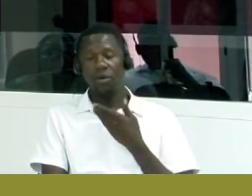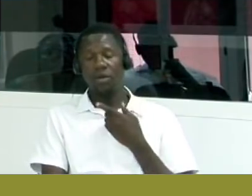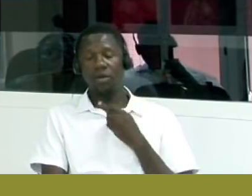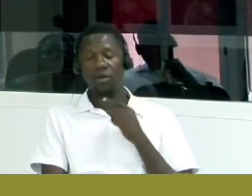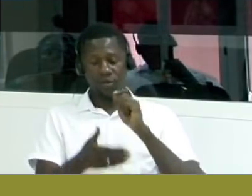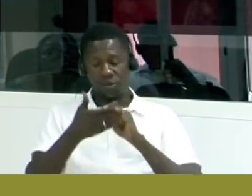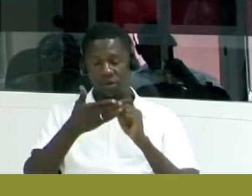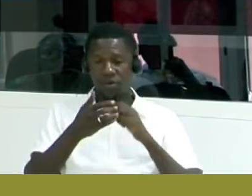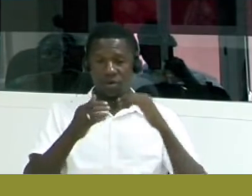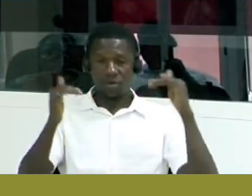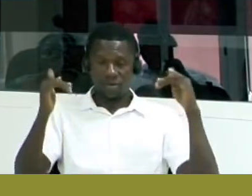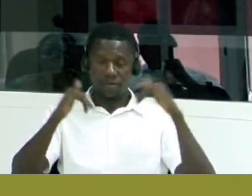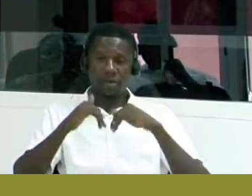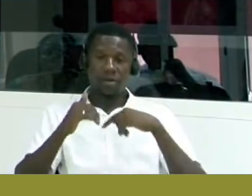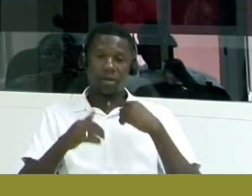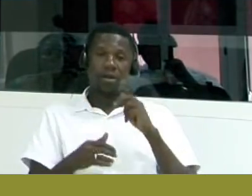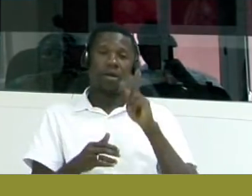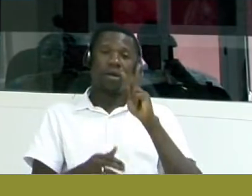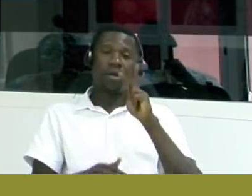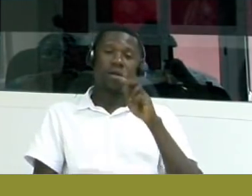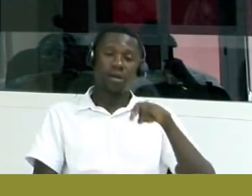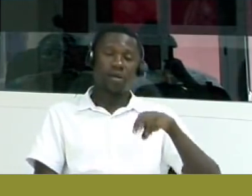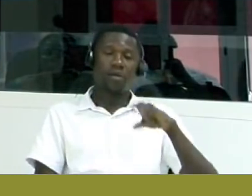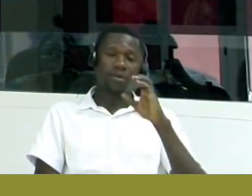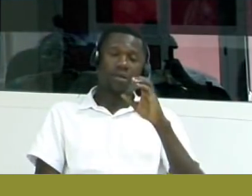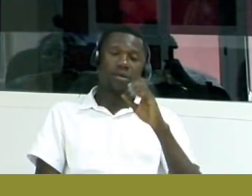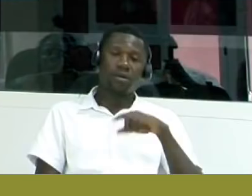at KMC by Gamsu. So